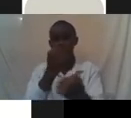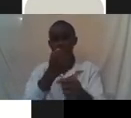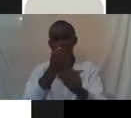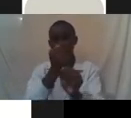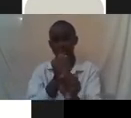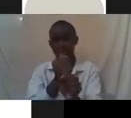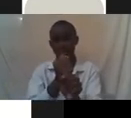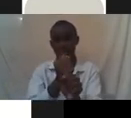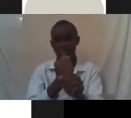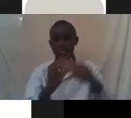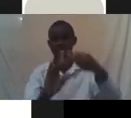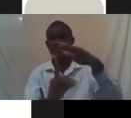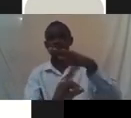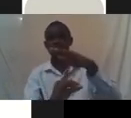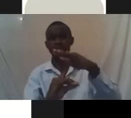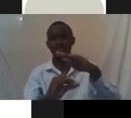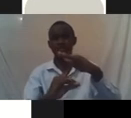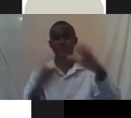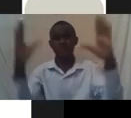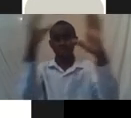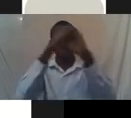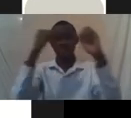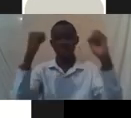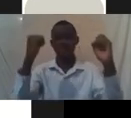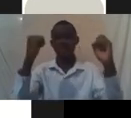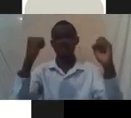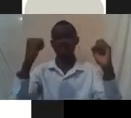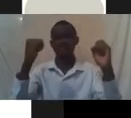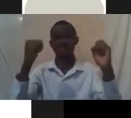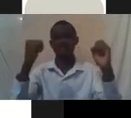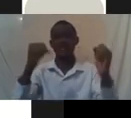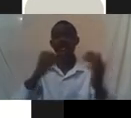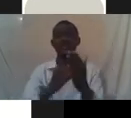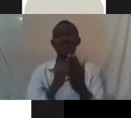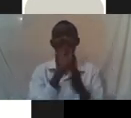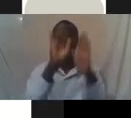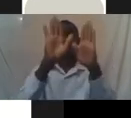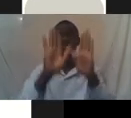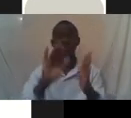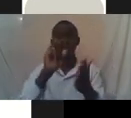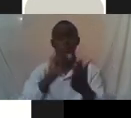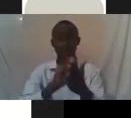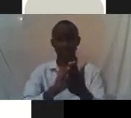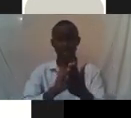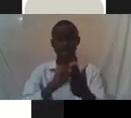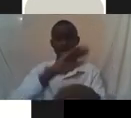deputy president, I think it is important that they